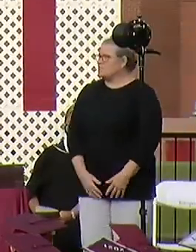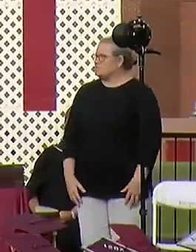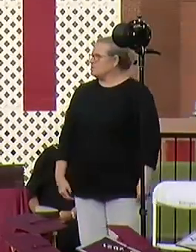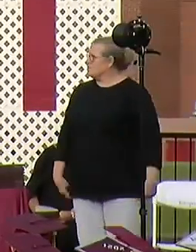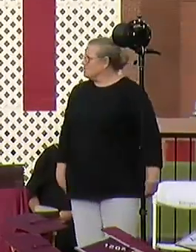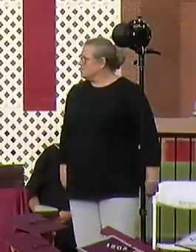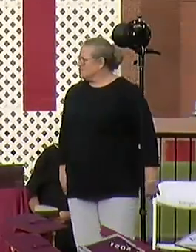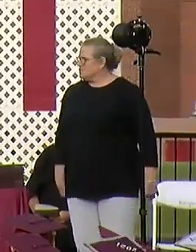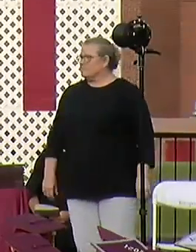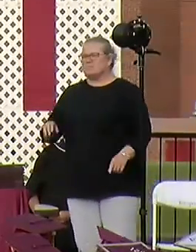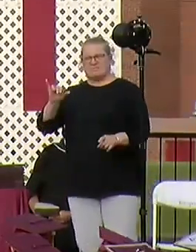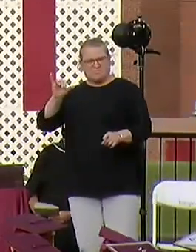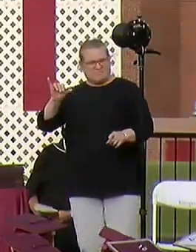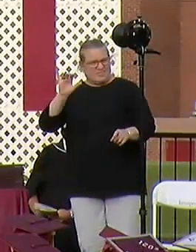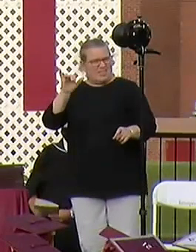So this is what it looks like.